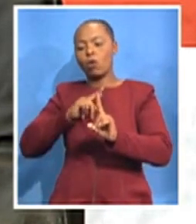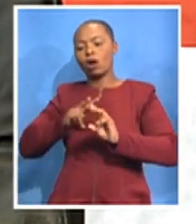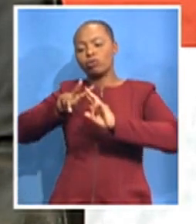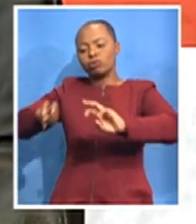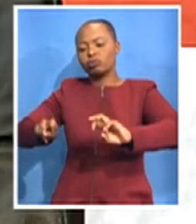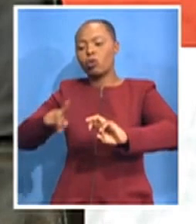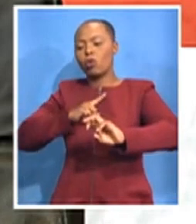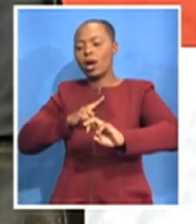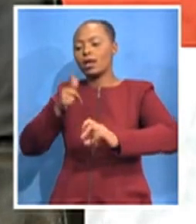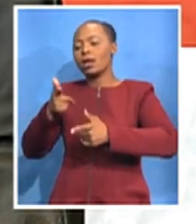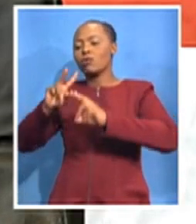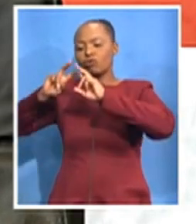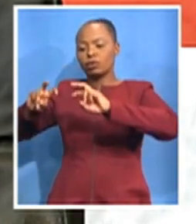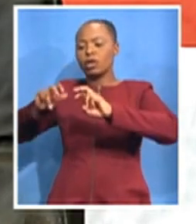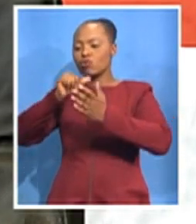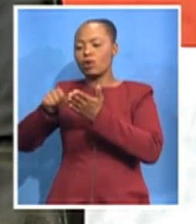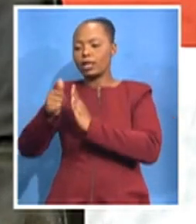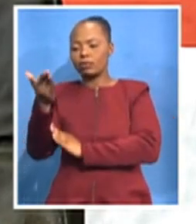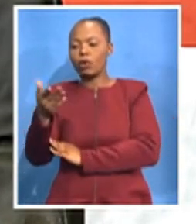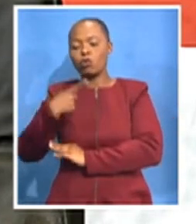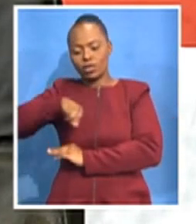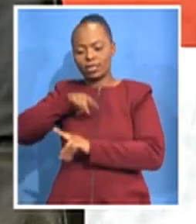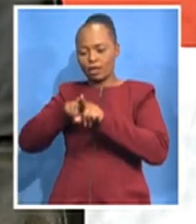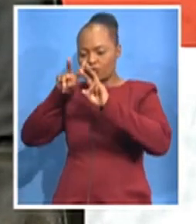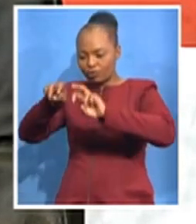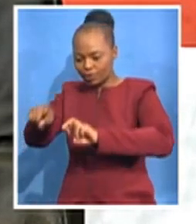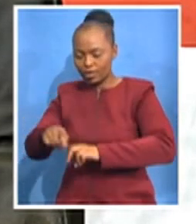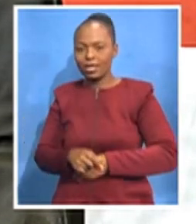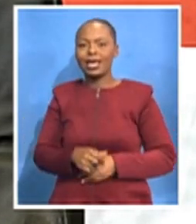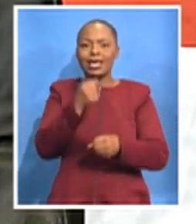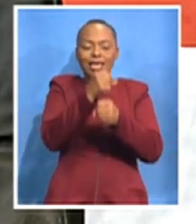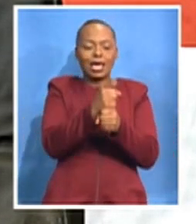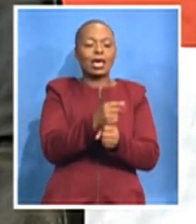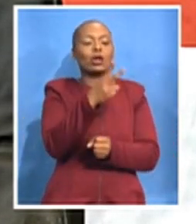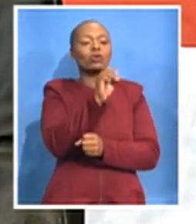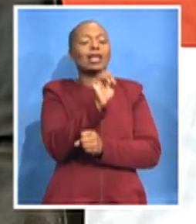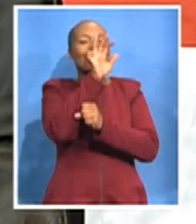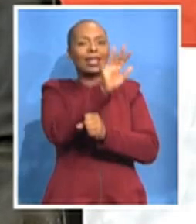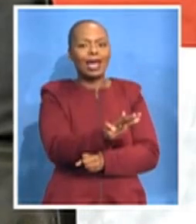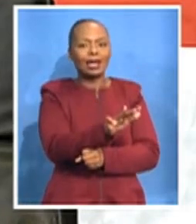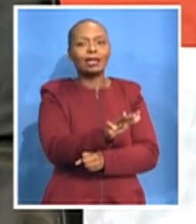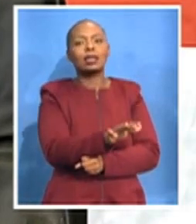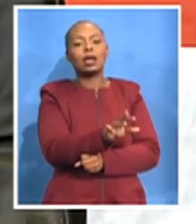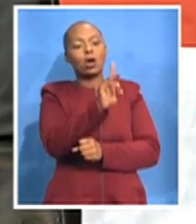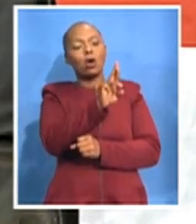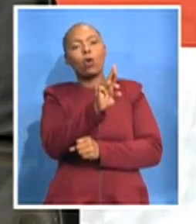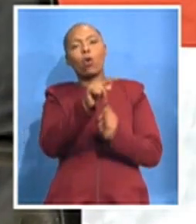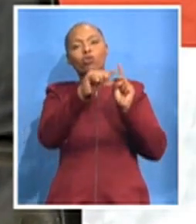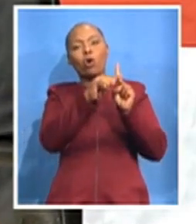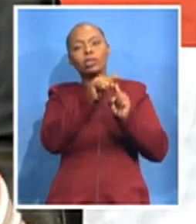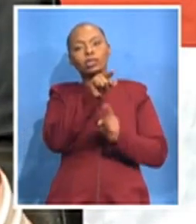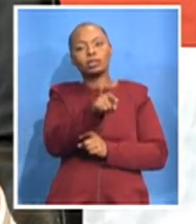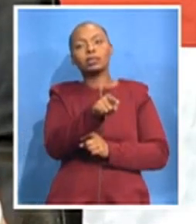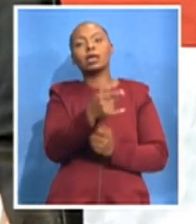and that in 2009 a drought caused water levels in the Ntsami Dam to drop to the extent that there